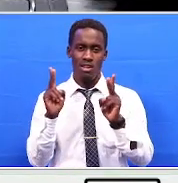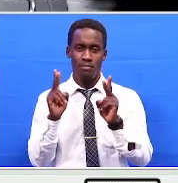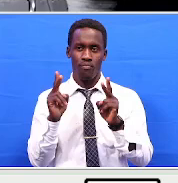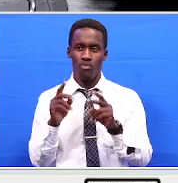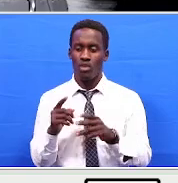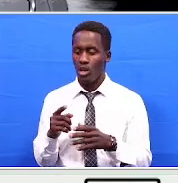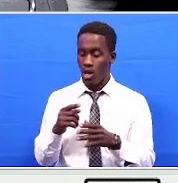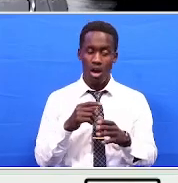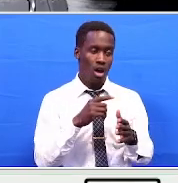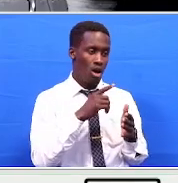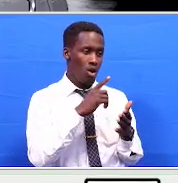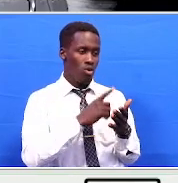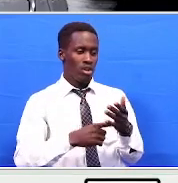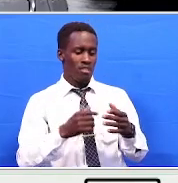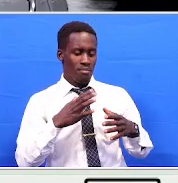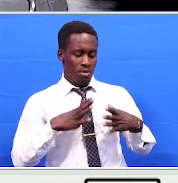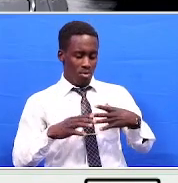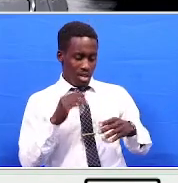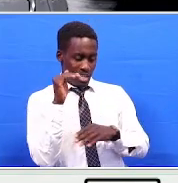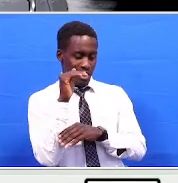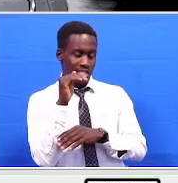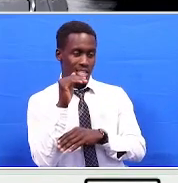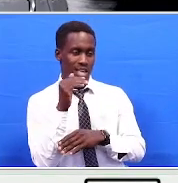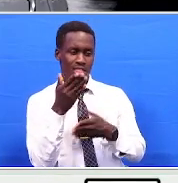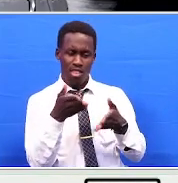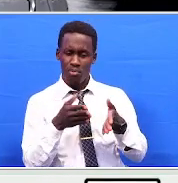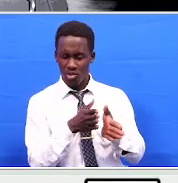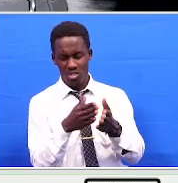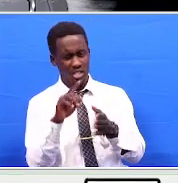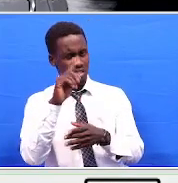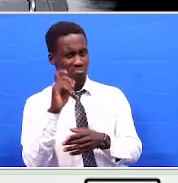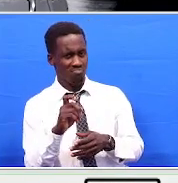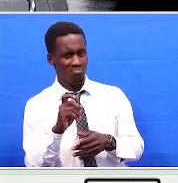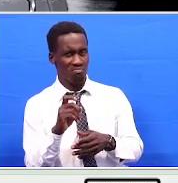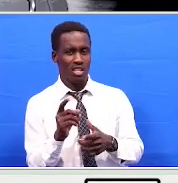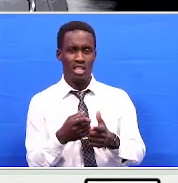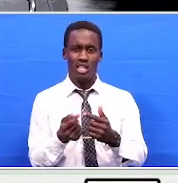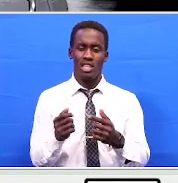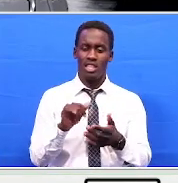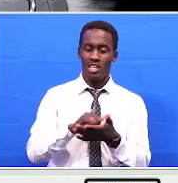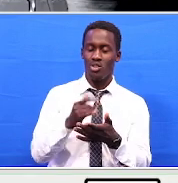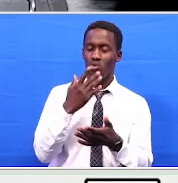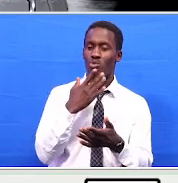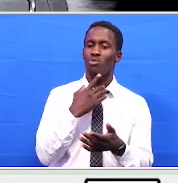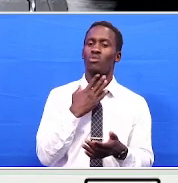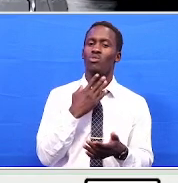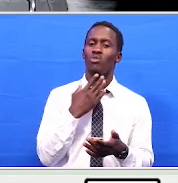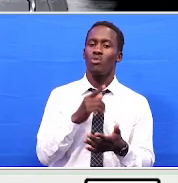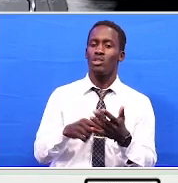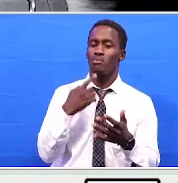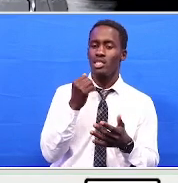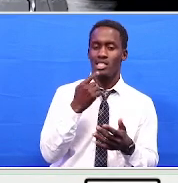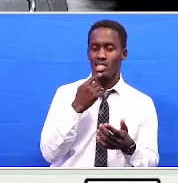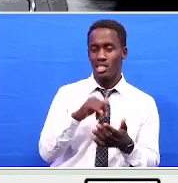would ask, accelerated training to get into this, are there opportunities? Oh, and that's what I'm driving at, because